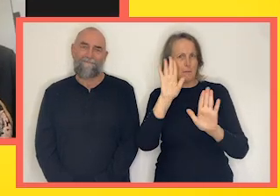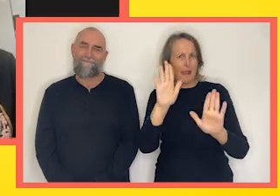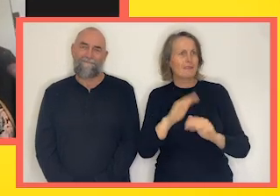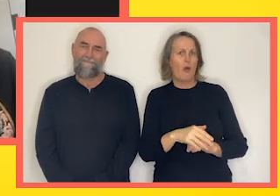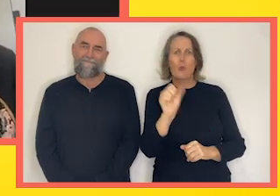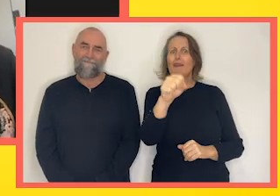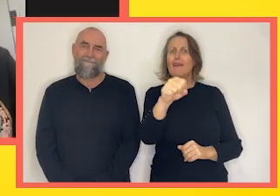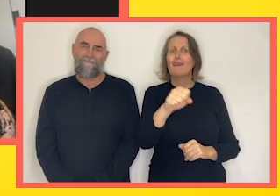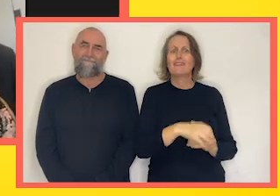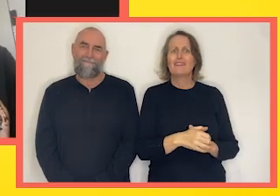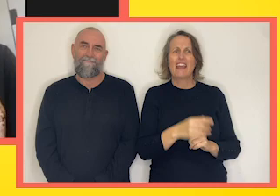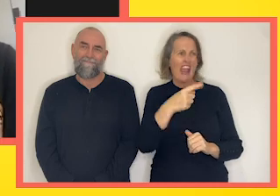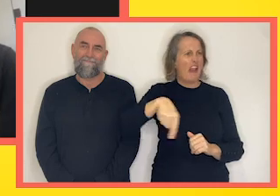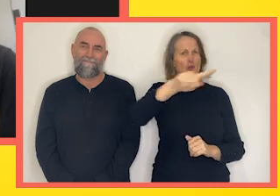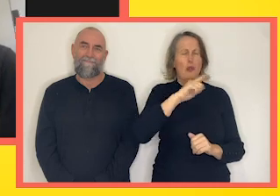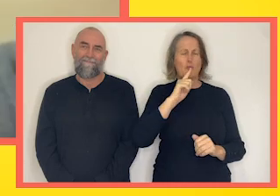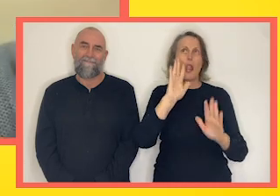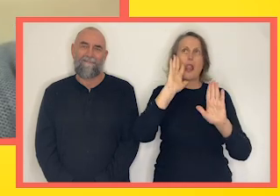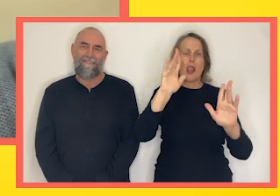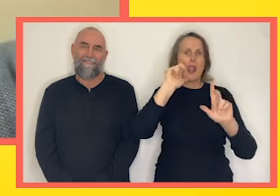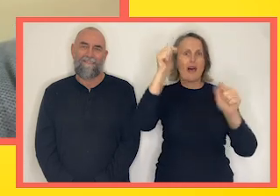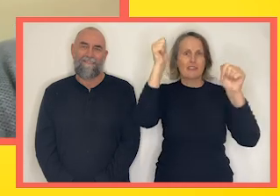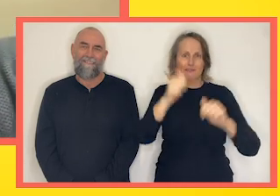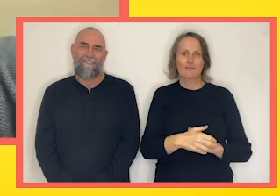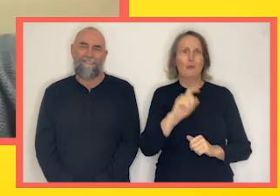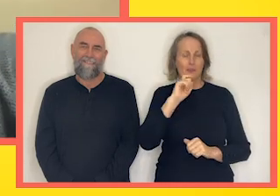be, as they say, frothing on that.